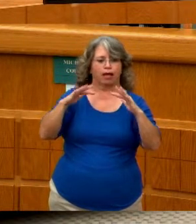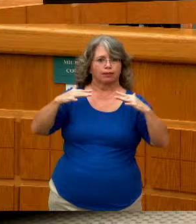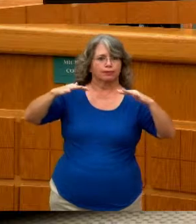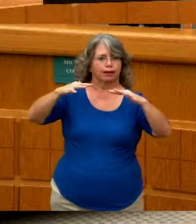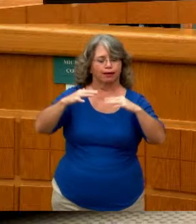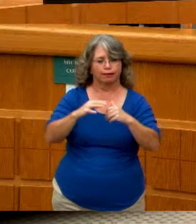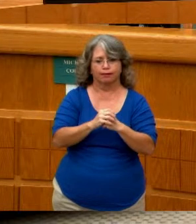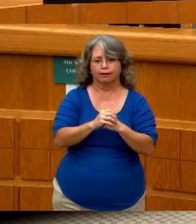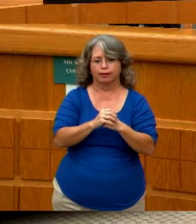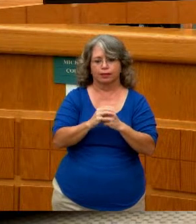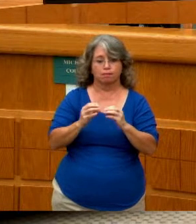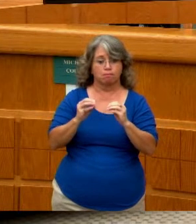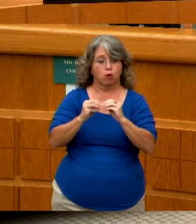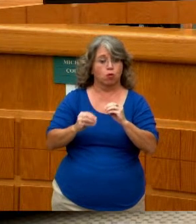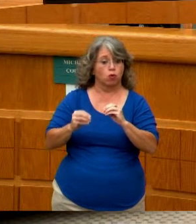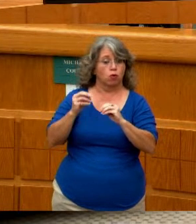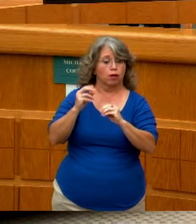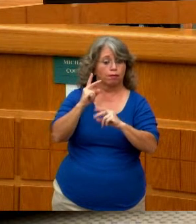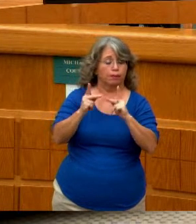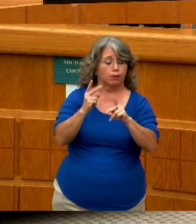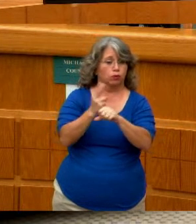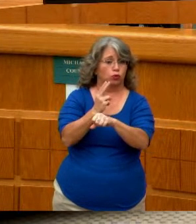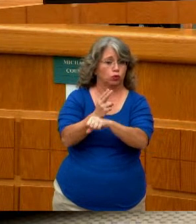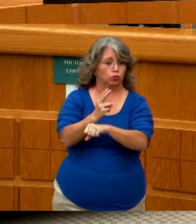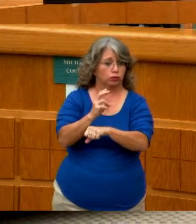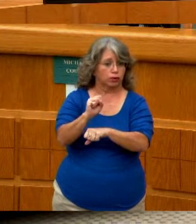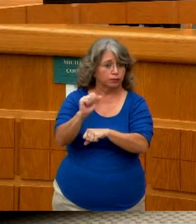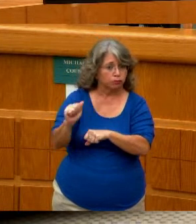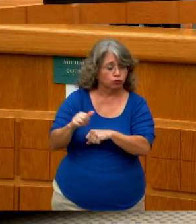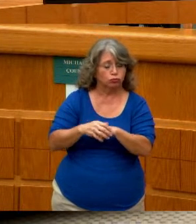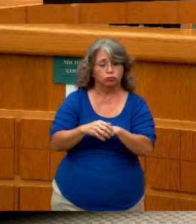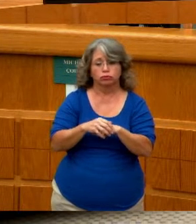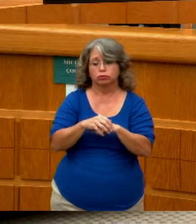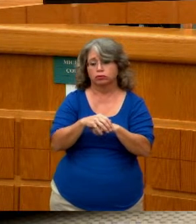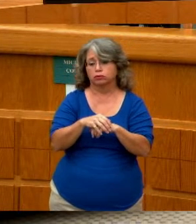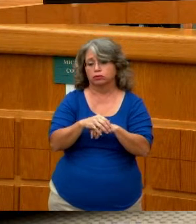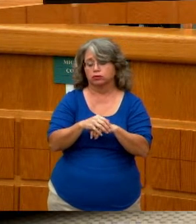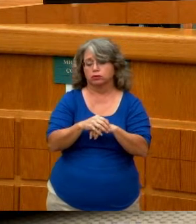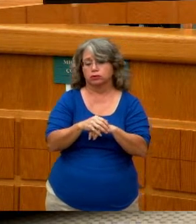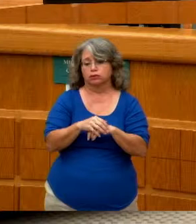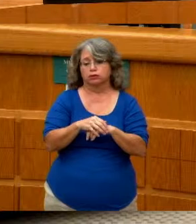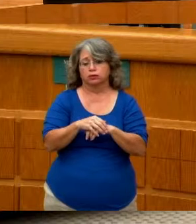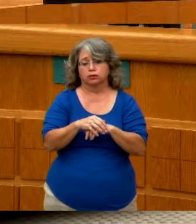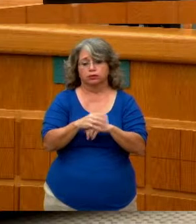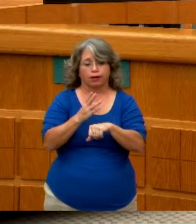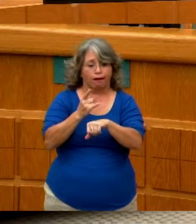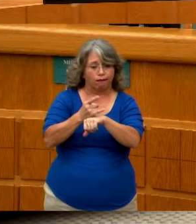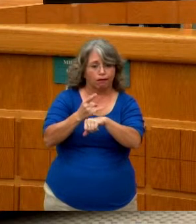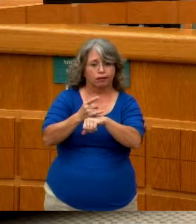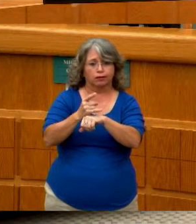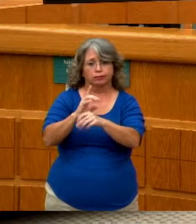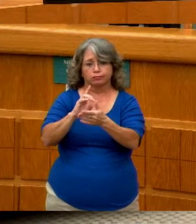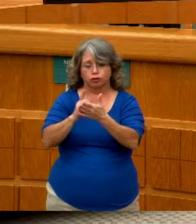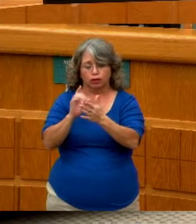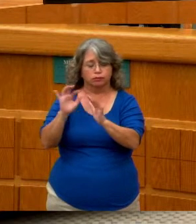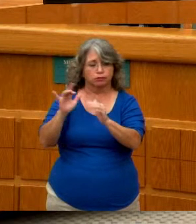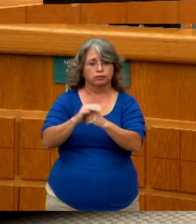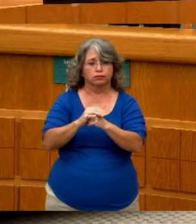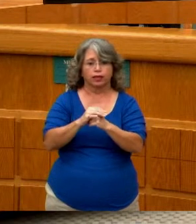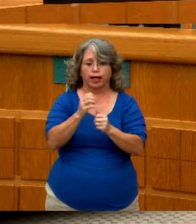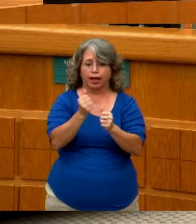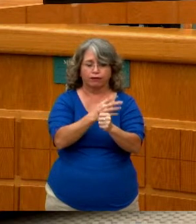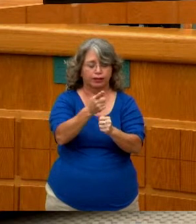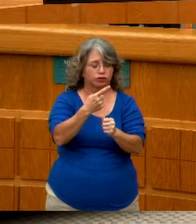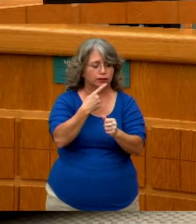March. And the points that she had were extremely well